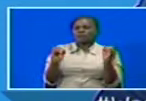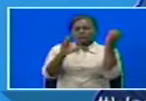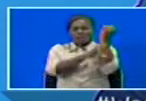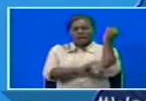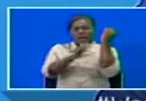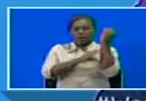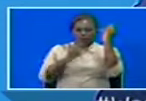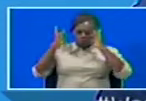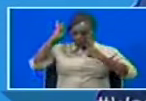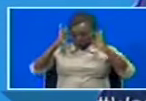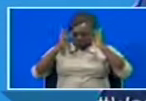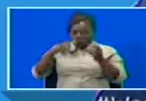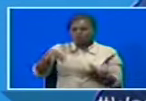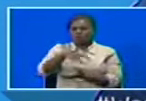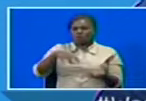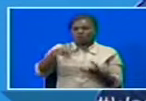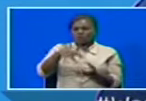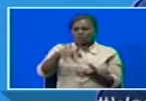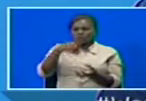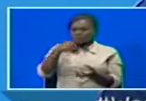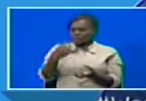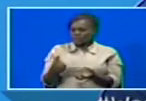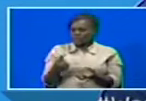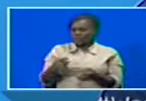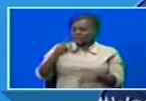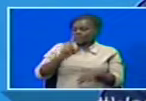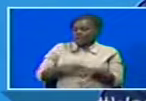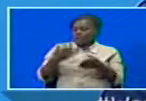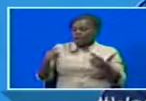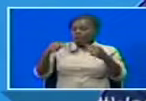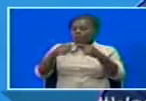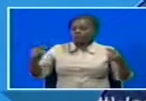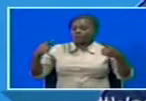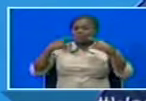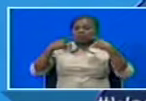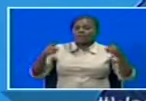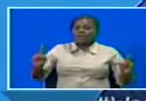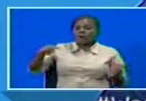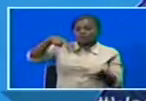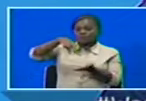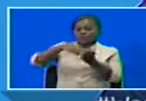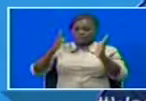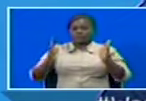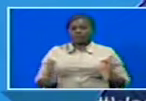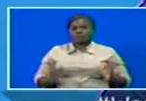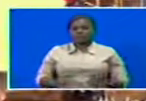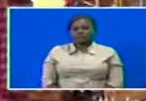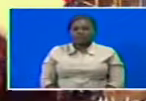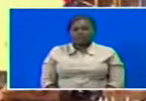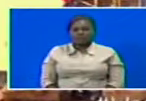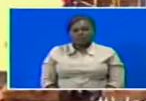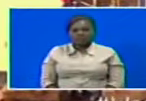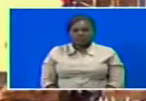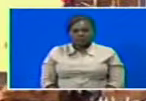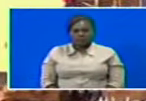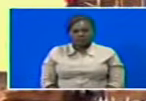a dilemma. Lonyangapuo said it was high time the opposition announced its candidate. Nikipata kumi